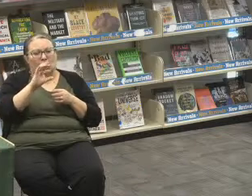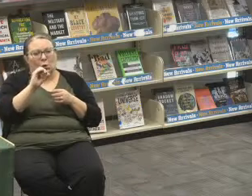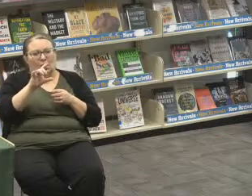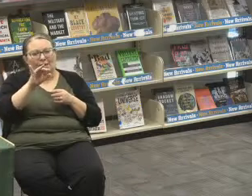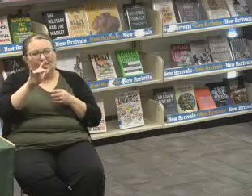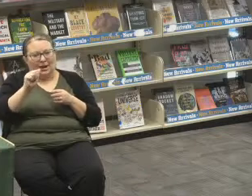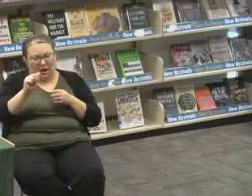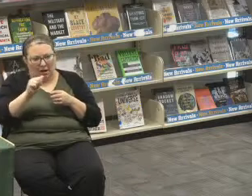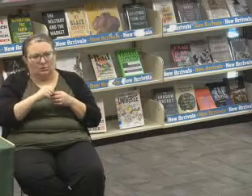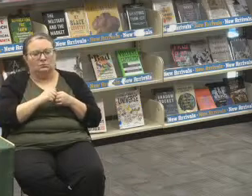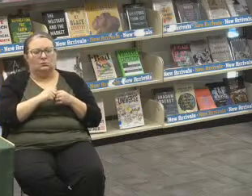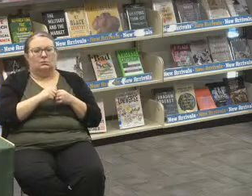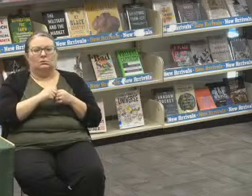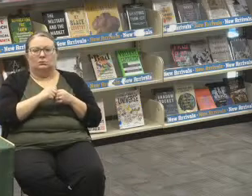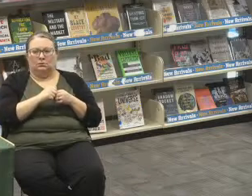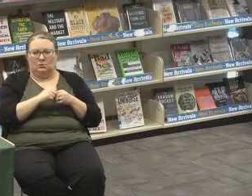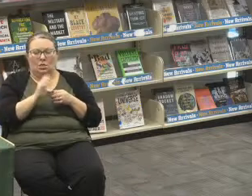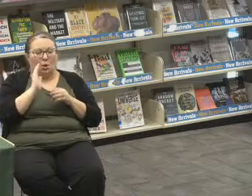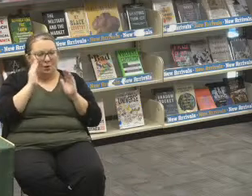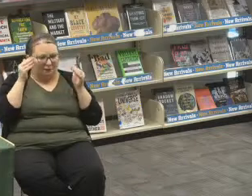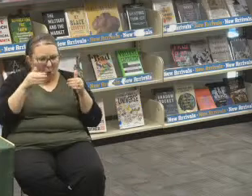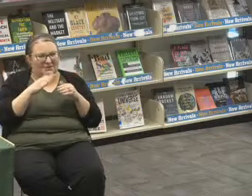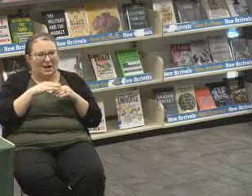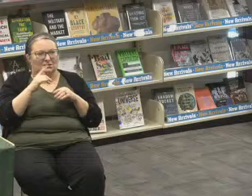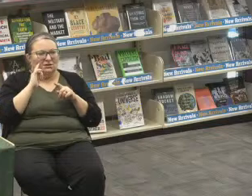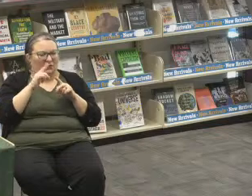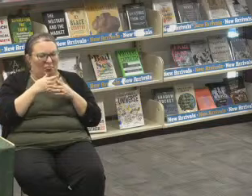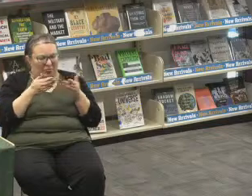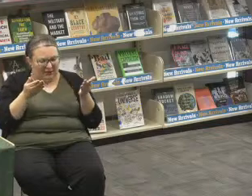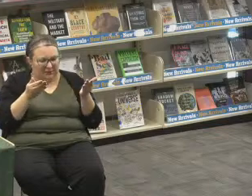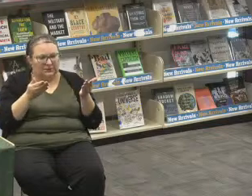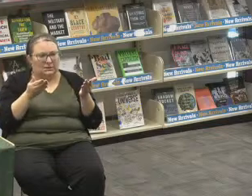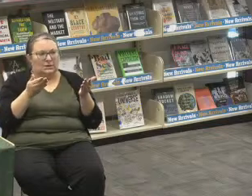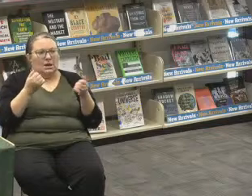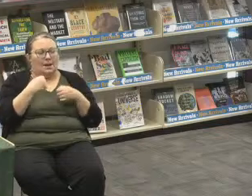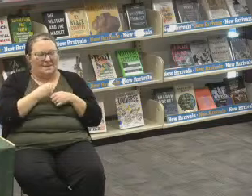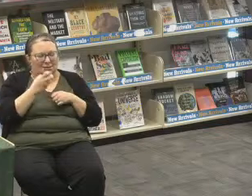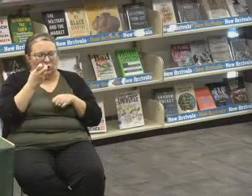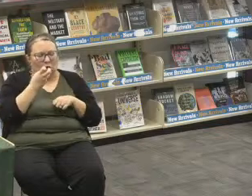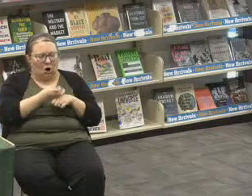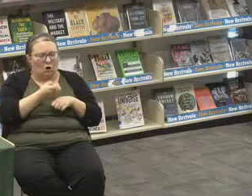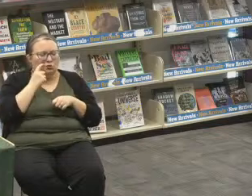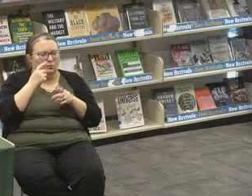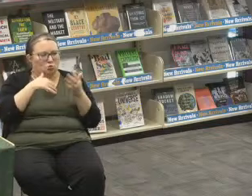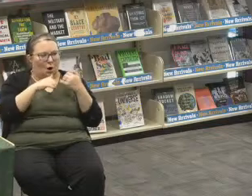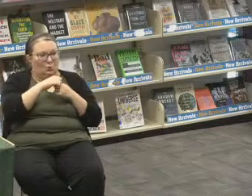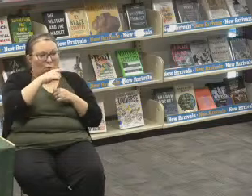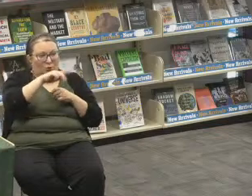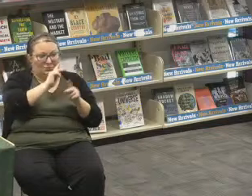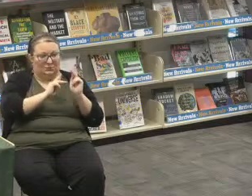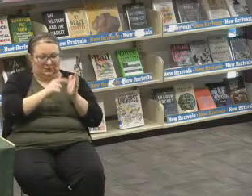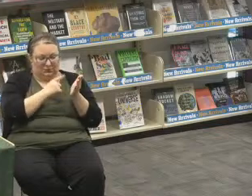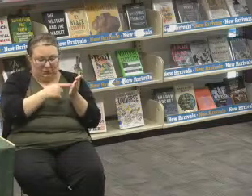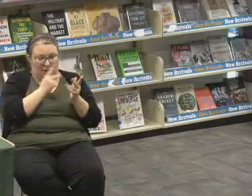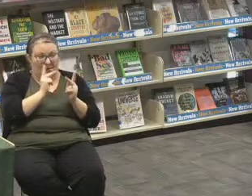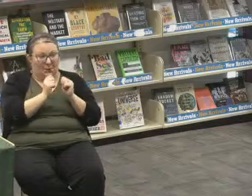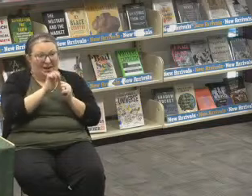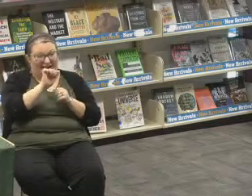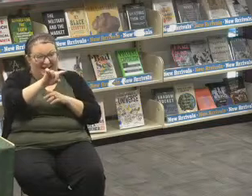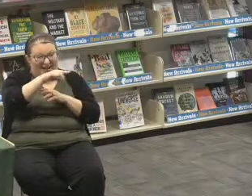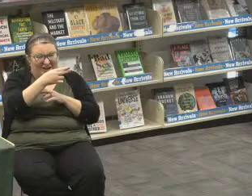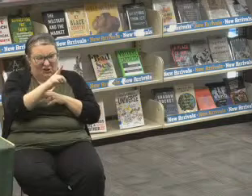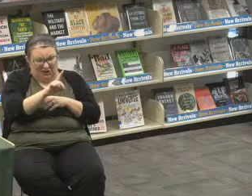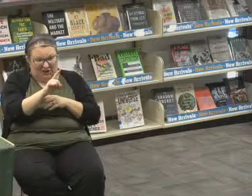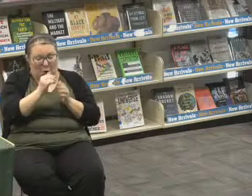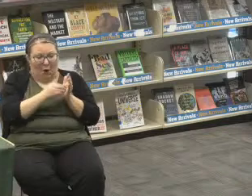They'll do things where they focus on different things. It makes them difficult to be around sometimes. People with ADHD, often